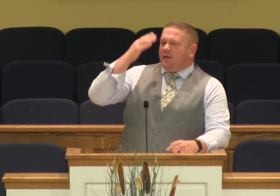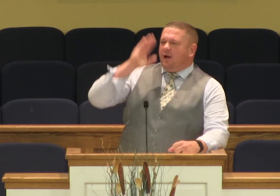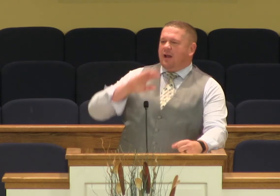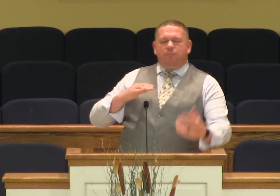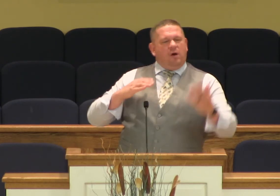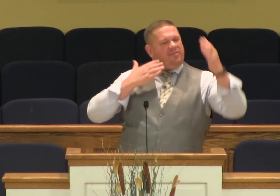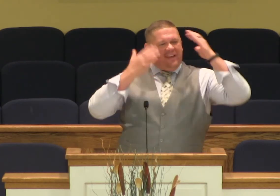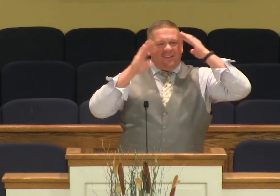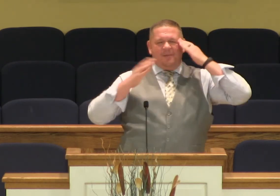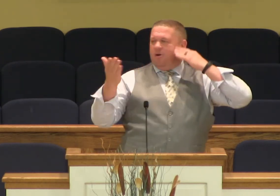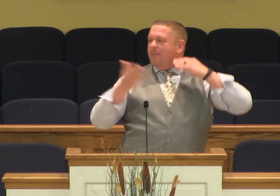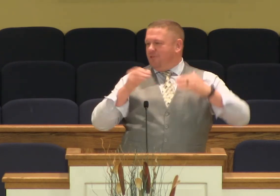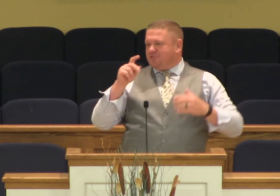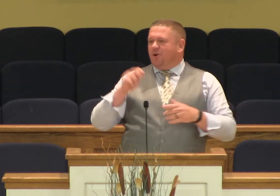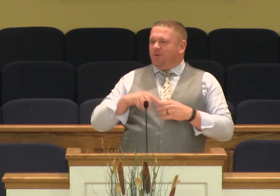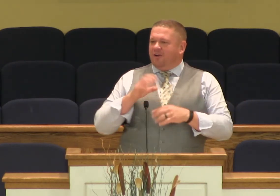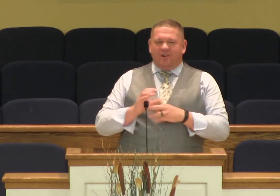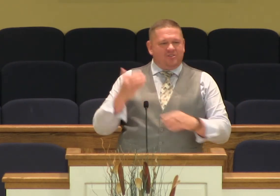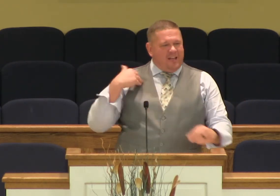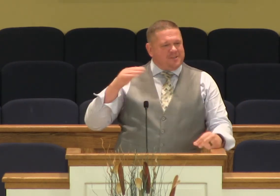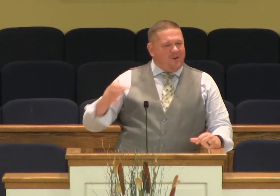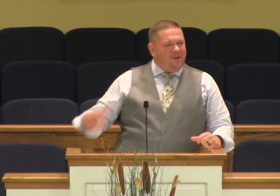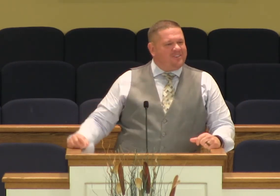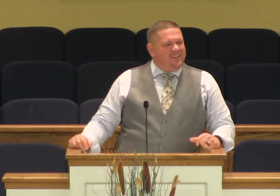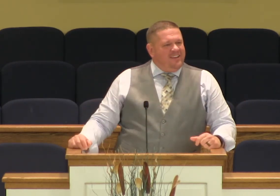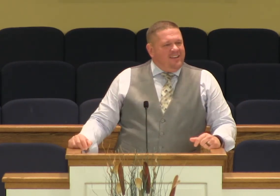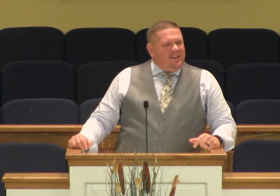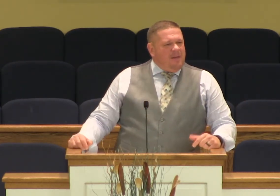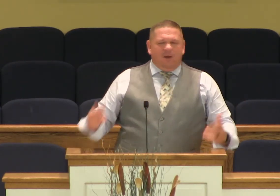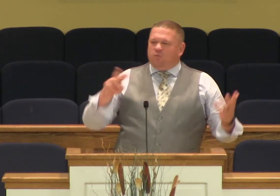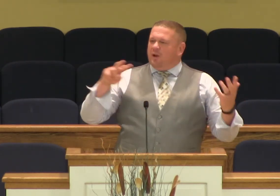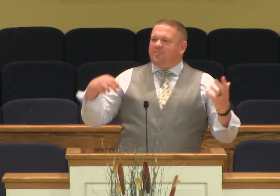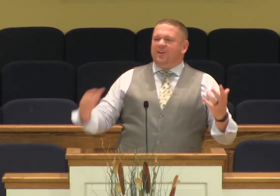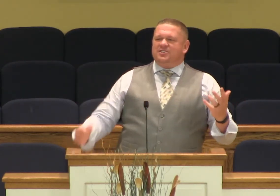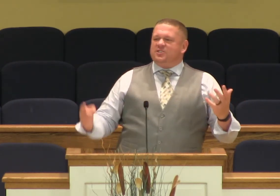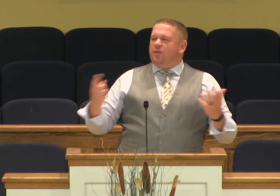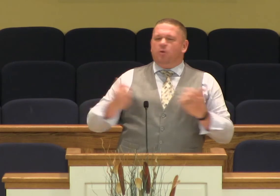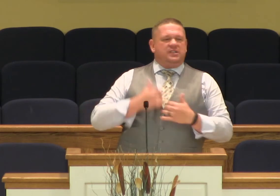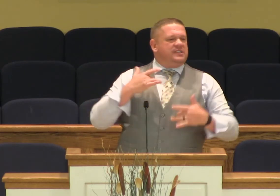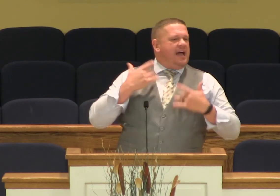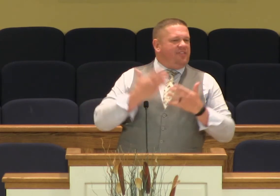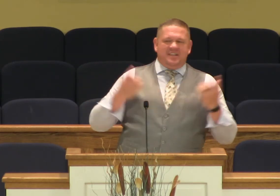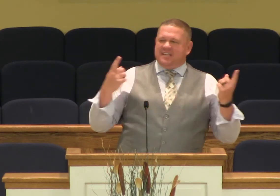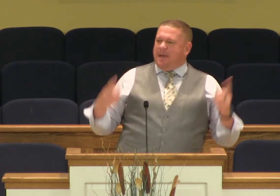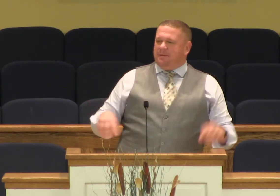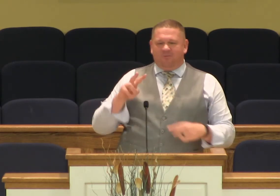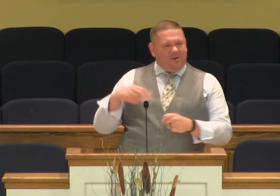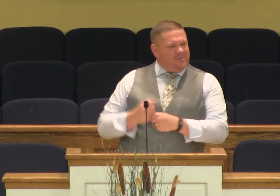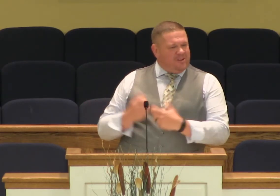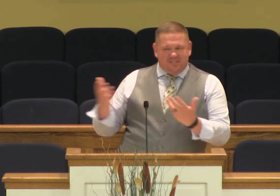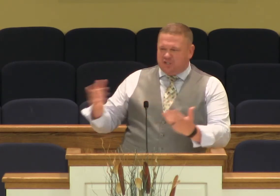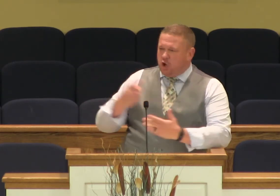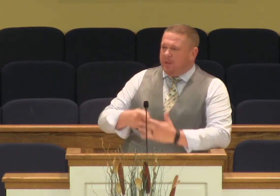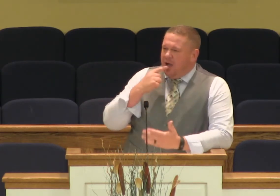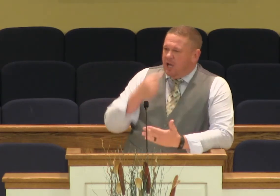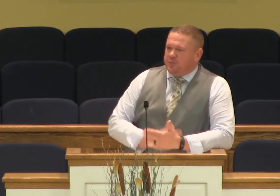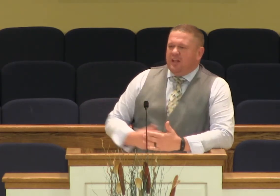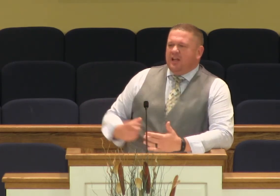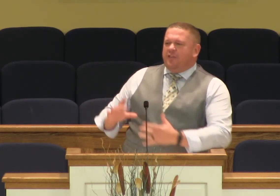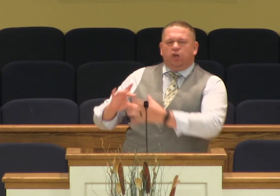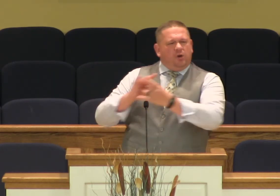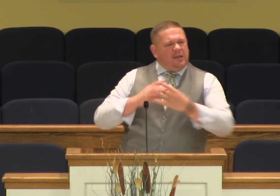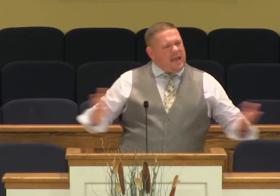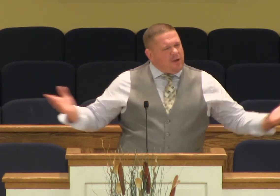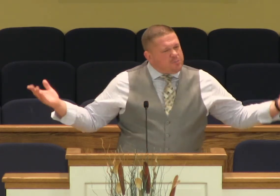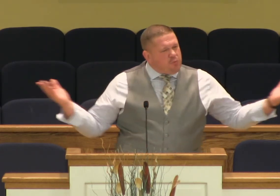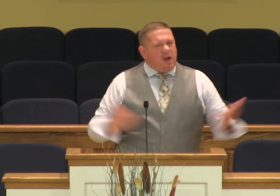thank God. I thank God he brought Brother Stone to our church last March. I've been here 22 years, and this is one of the most exciting things that's happened in 22 years is show me gospel.